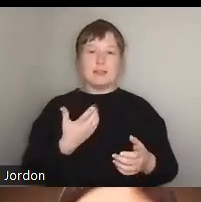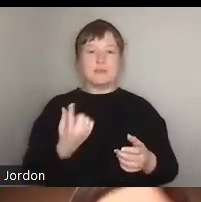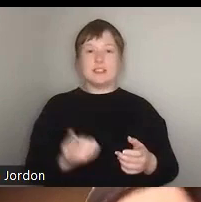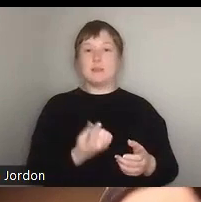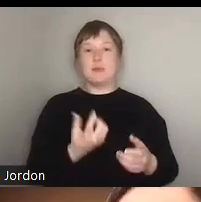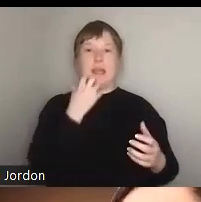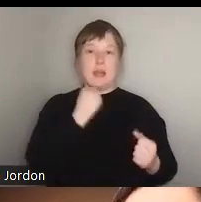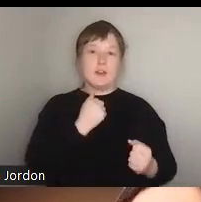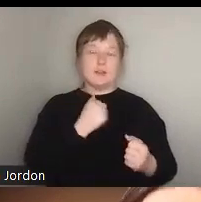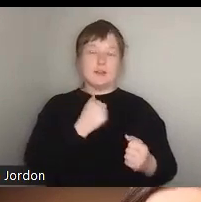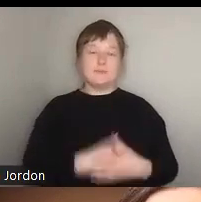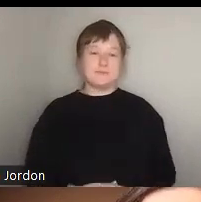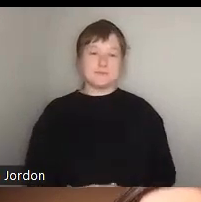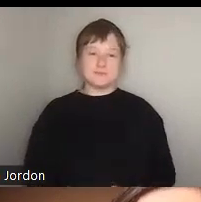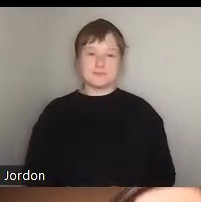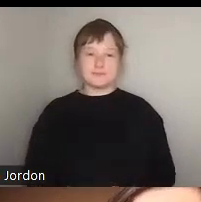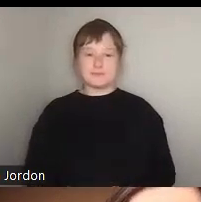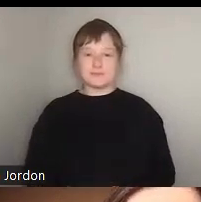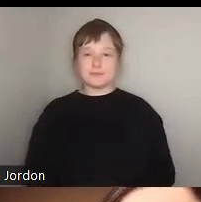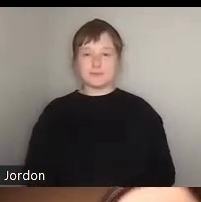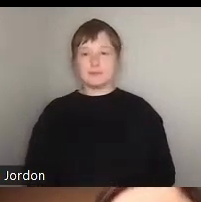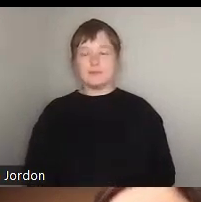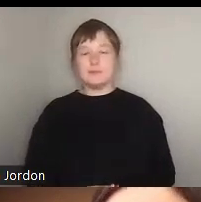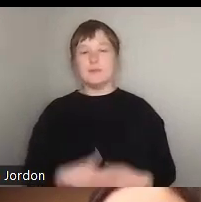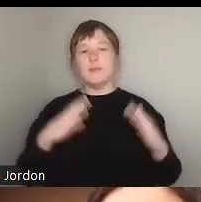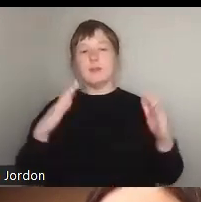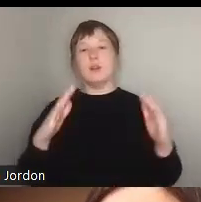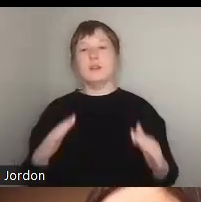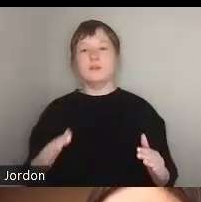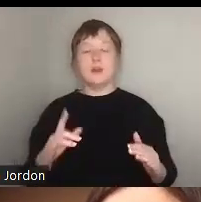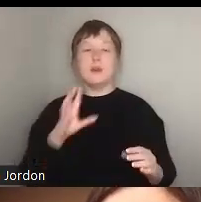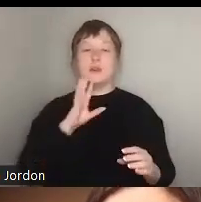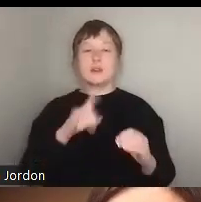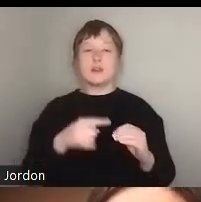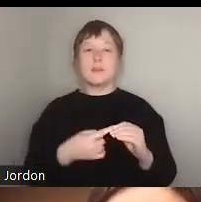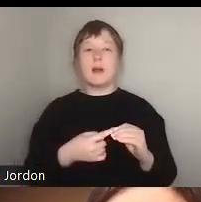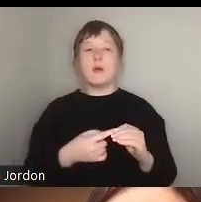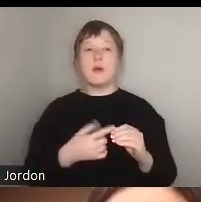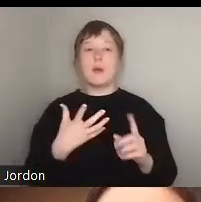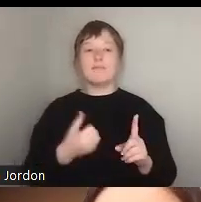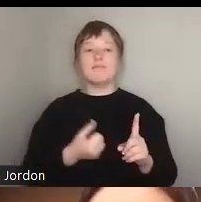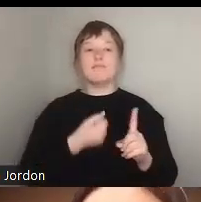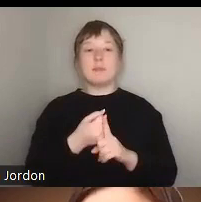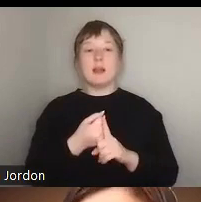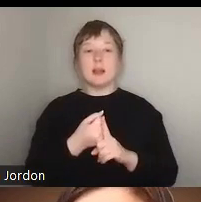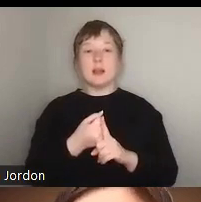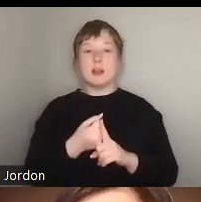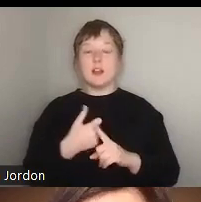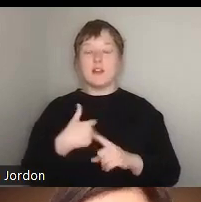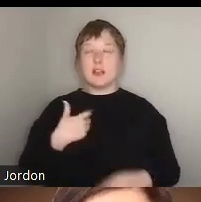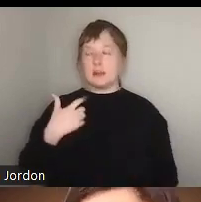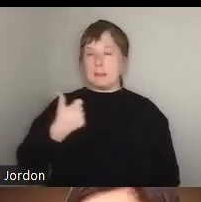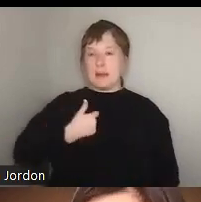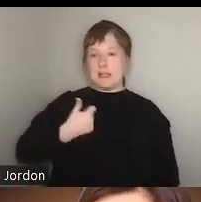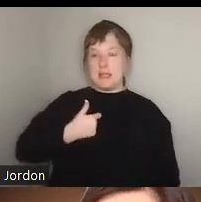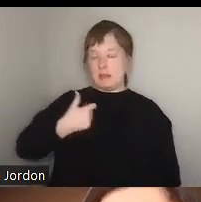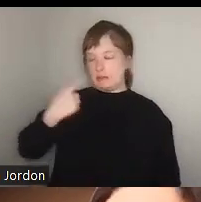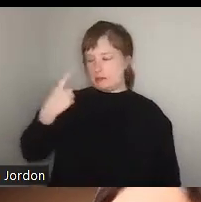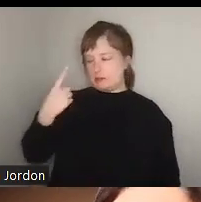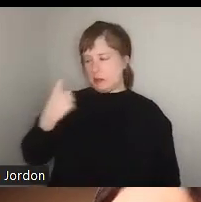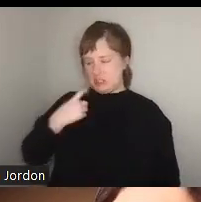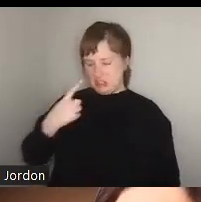you. We talked about how one of the effects of these relationships can be questioning yourself, questioning your own